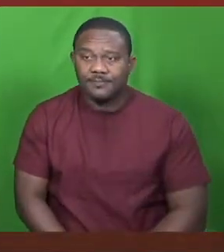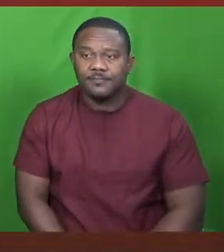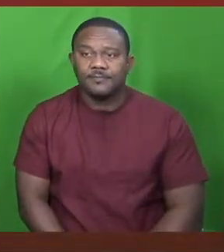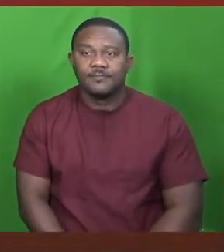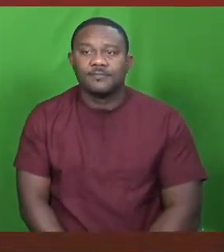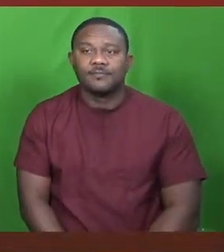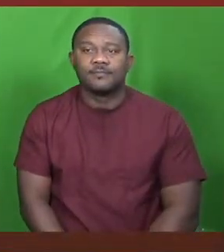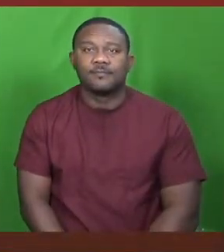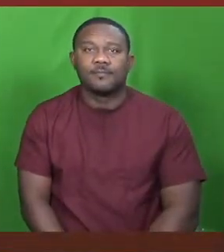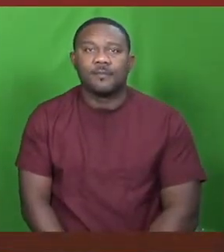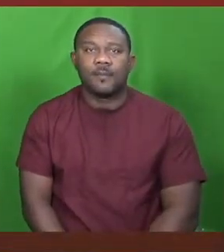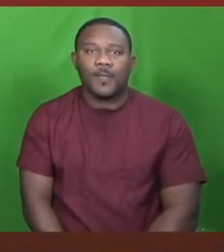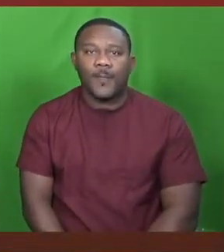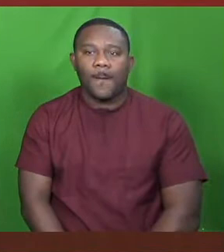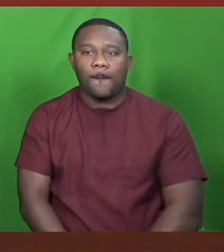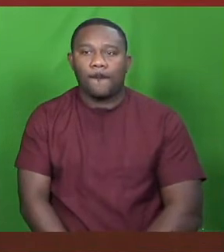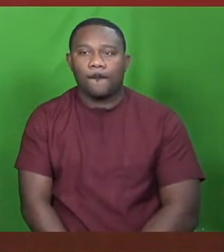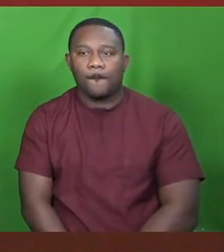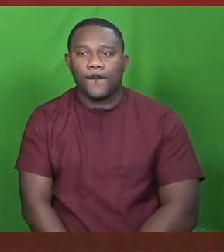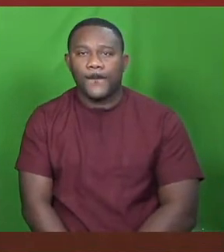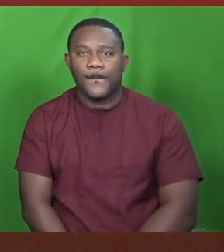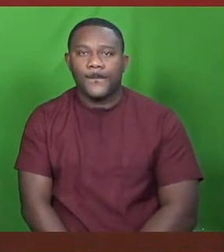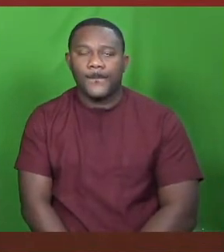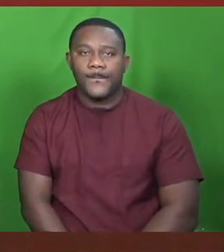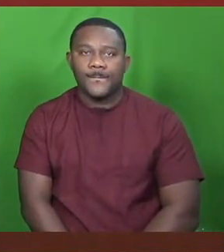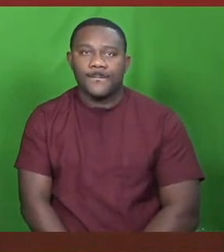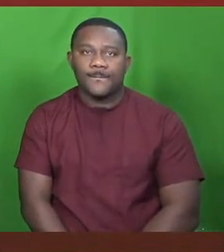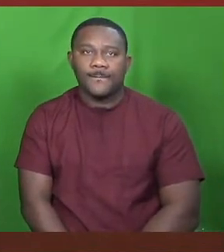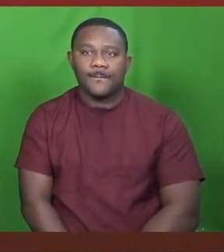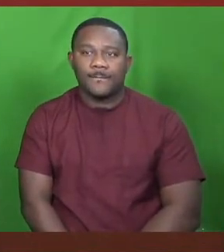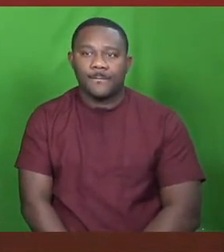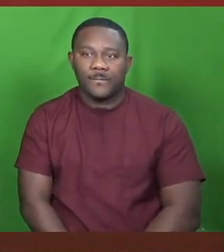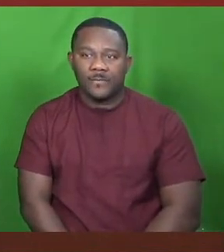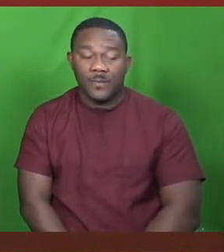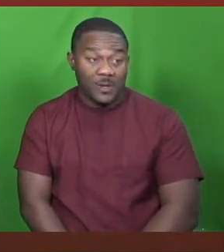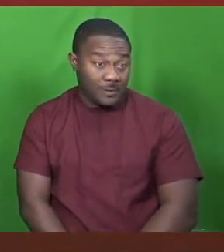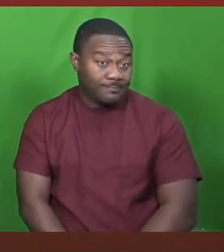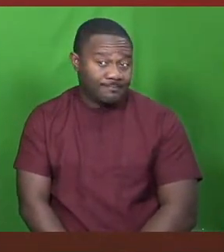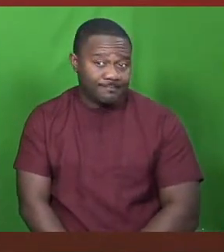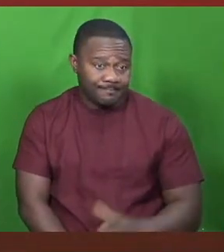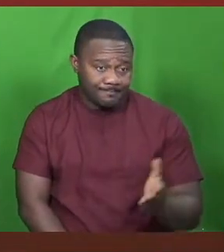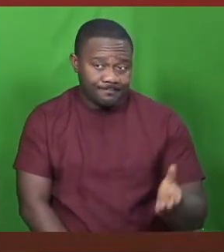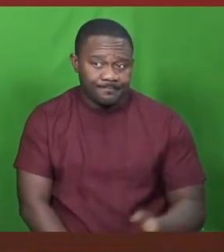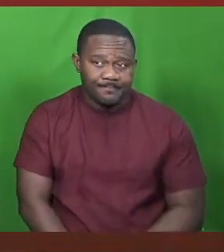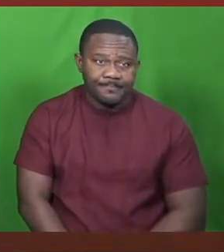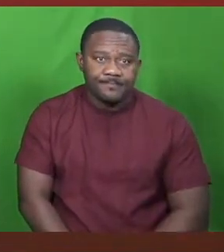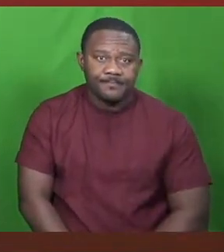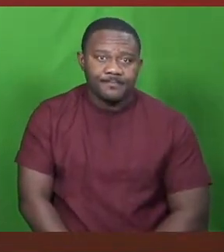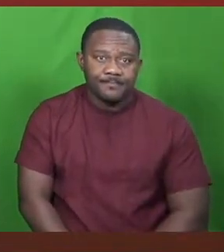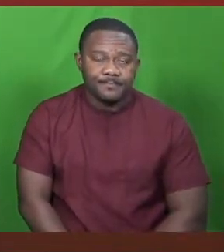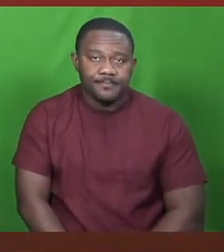Yes. Right. Ranking, yes, okay.